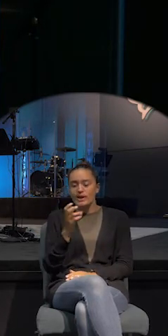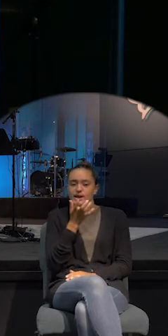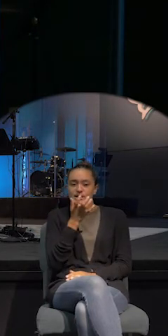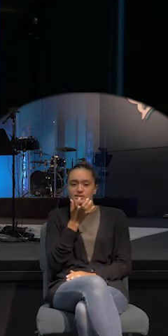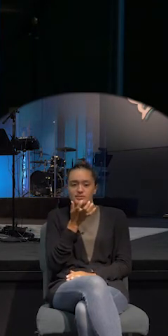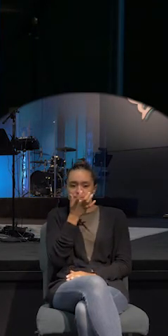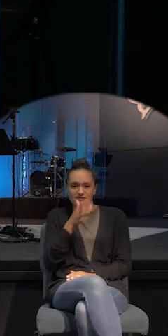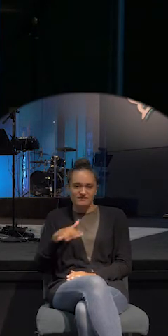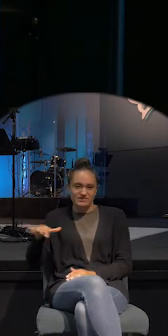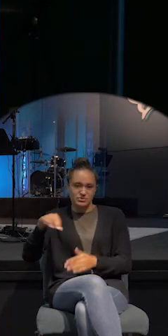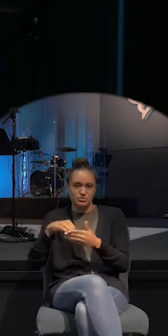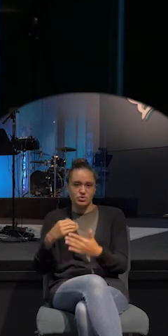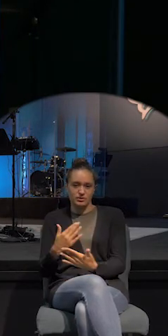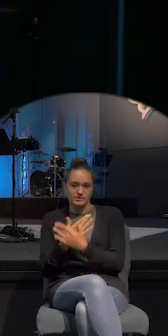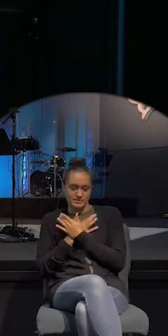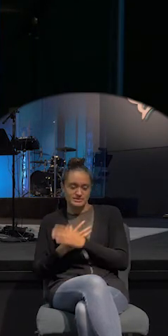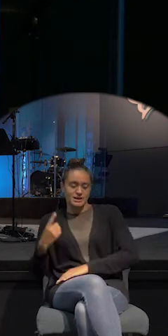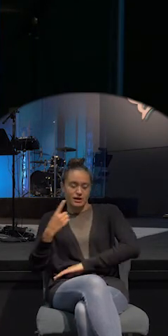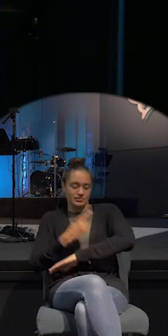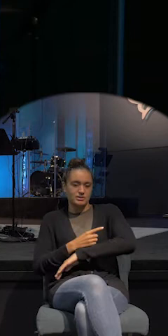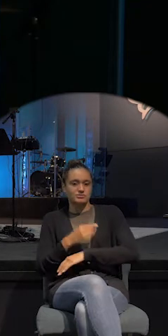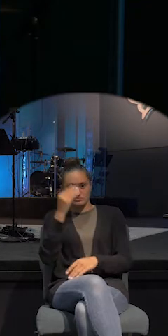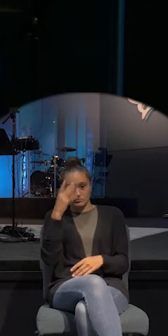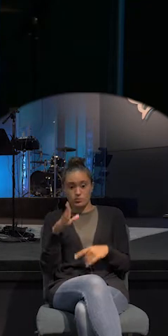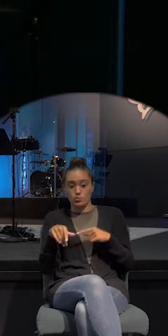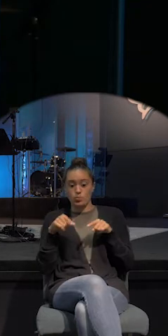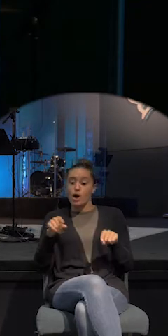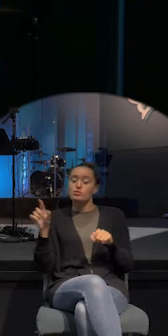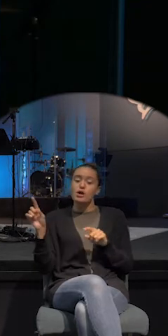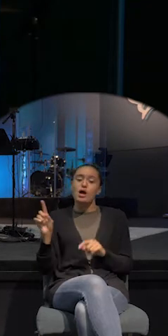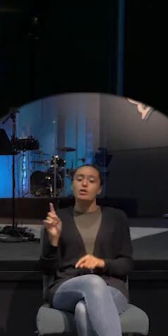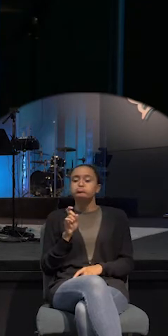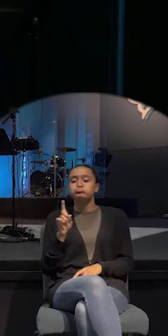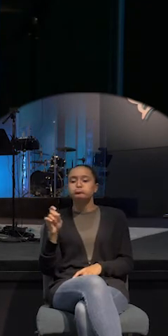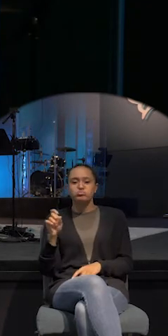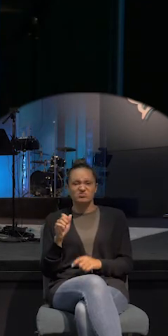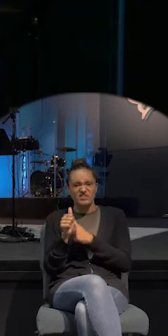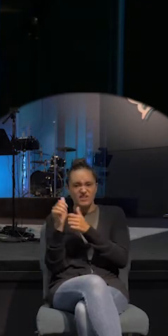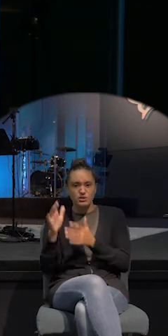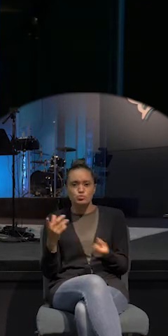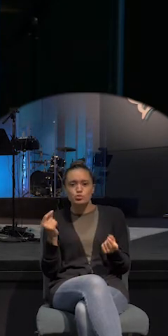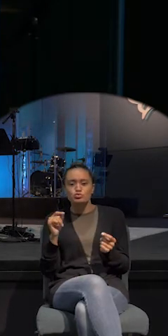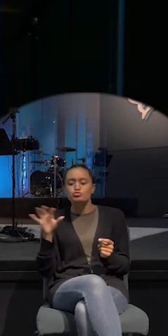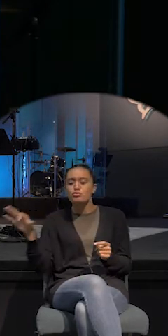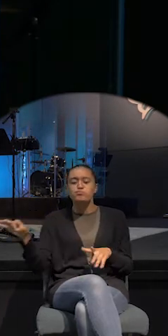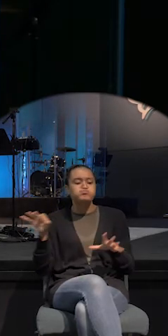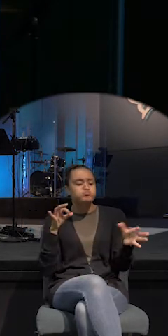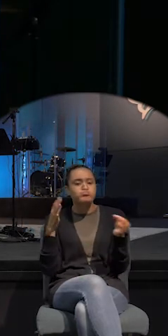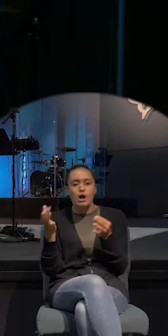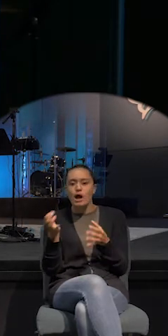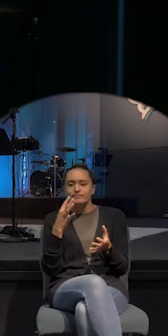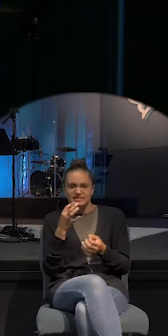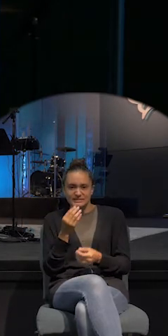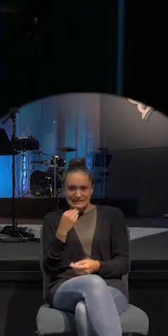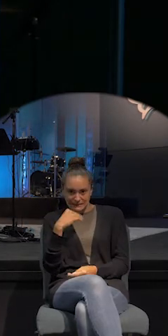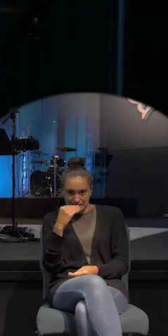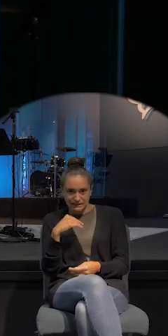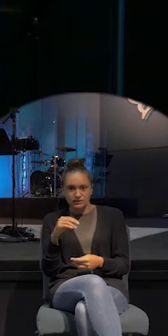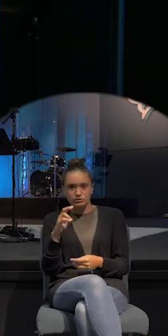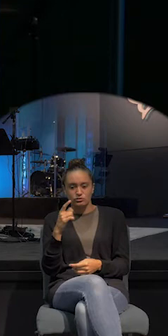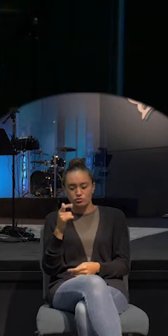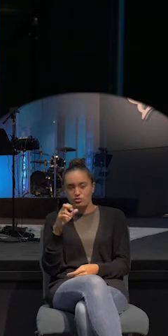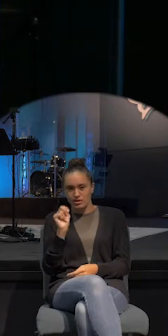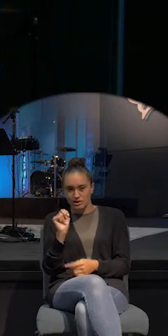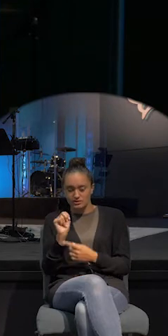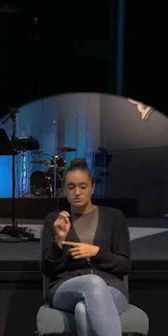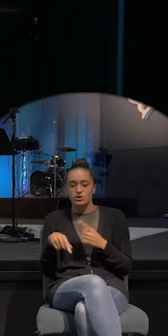it says that as they went, his disciples began to pluck the heads of grain. And so when